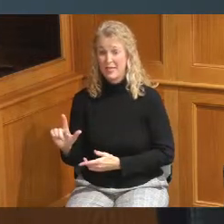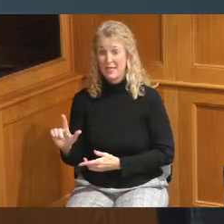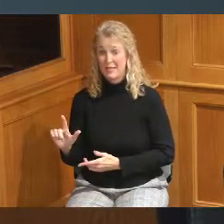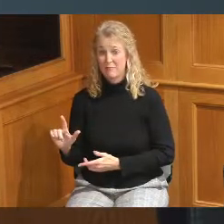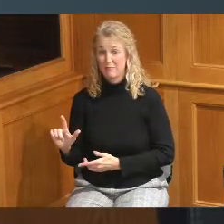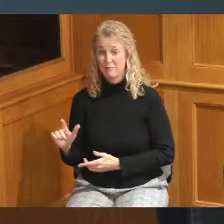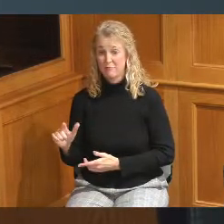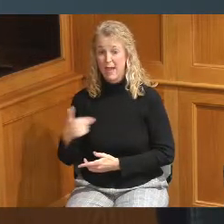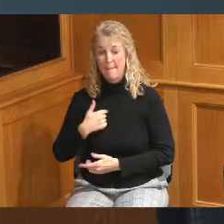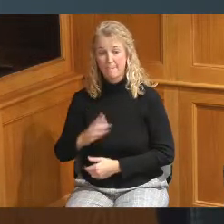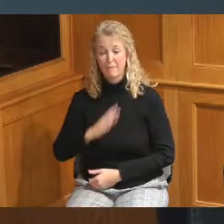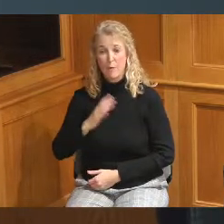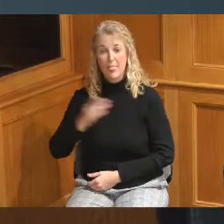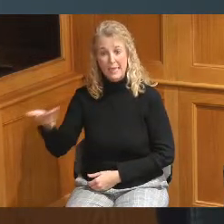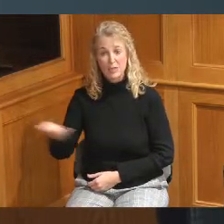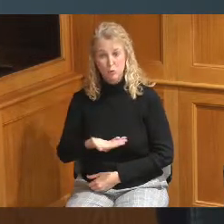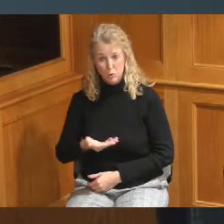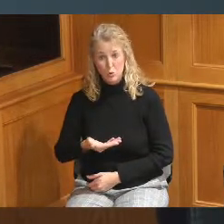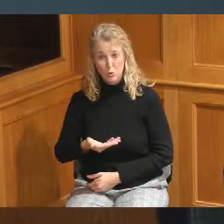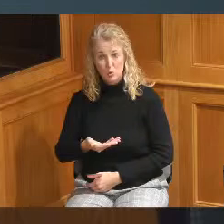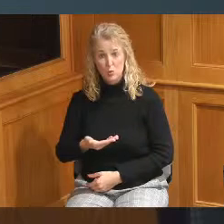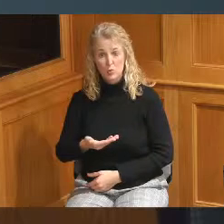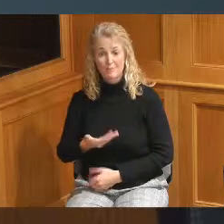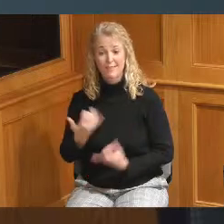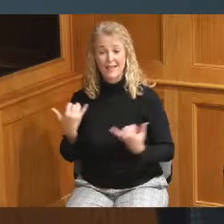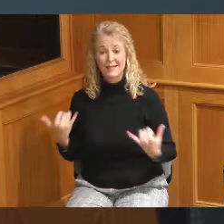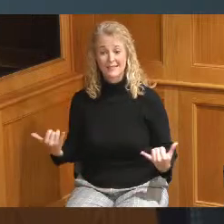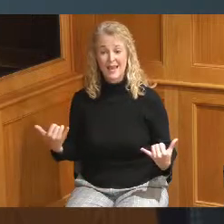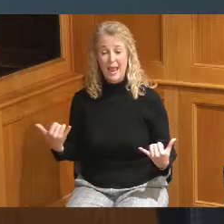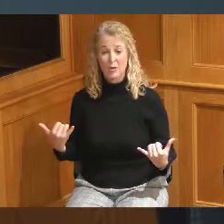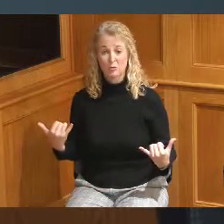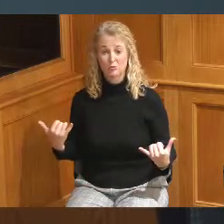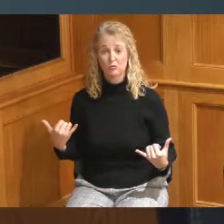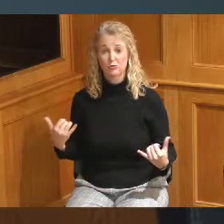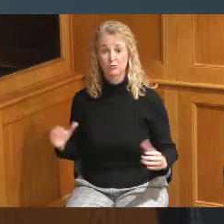and open it up for discussion.